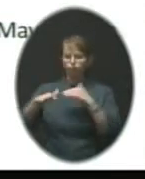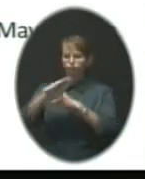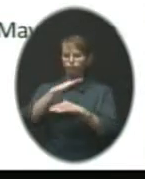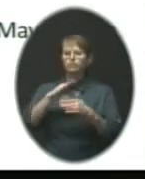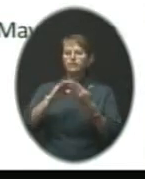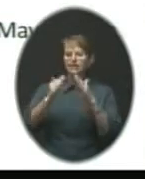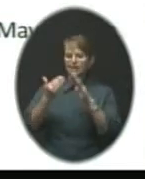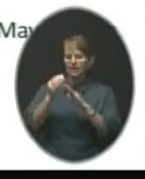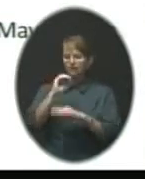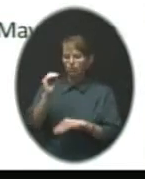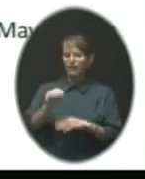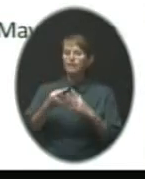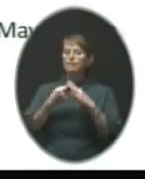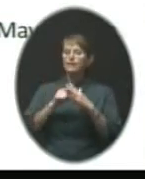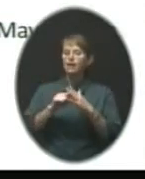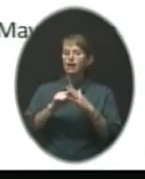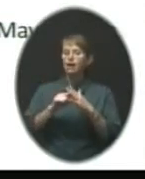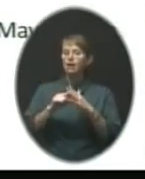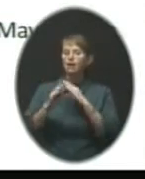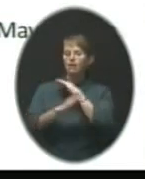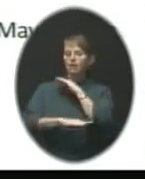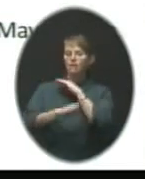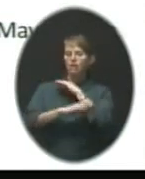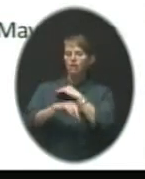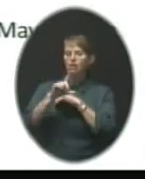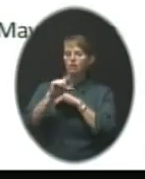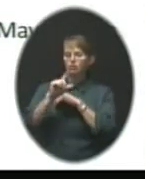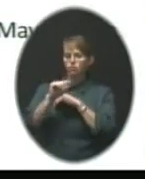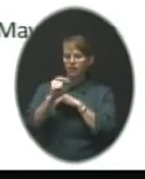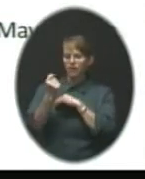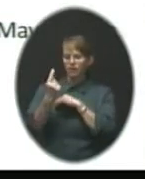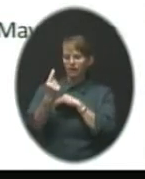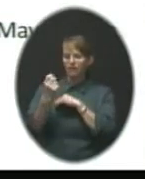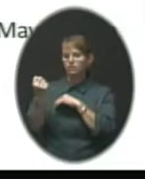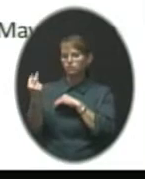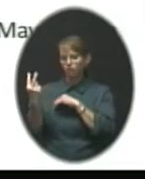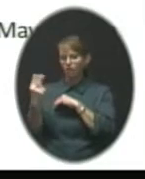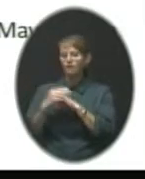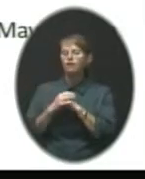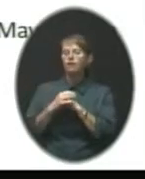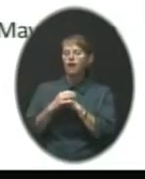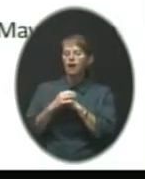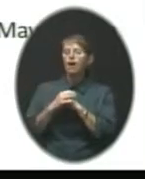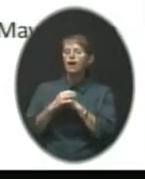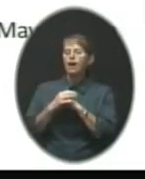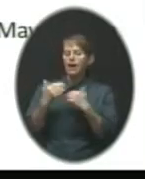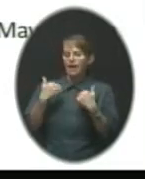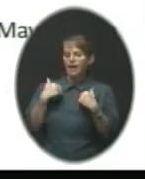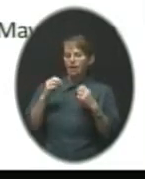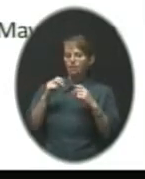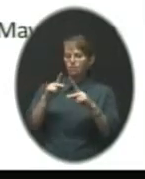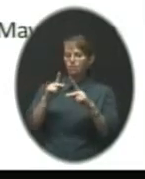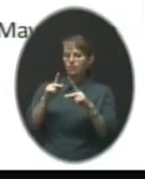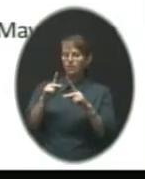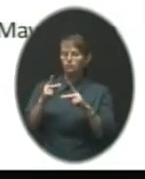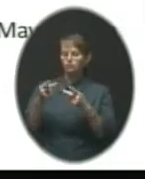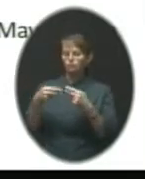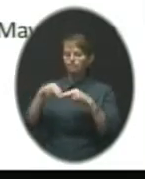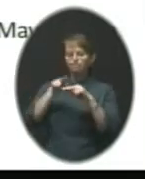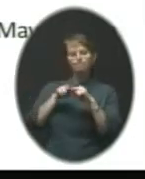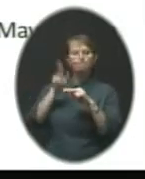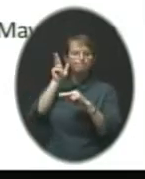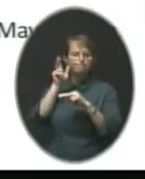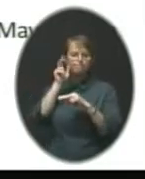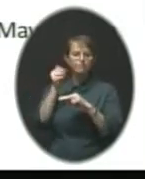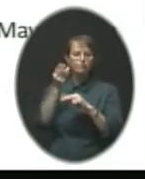Olathe, began in the fall of 2011-12. And had the opportunity to sit in on the first couple of meetings just to kind of